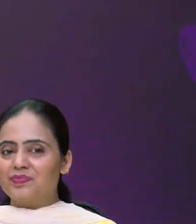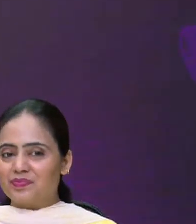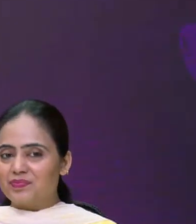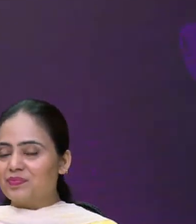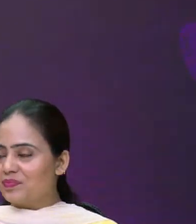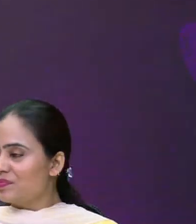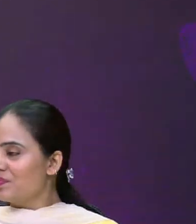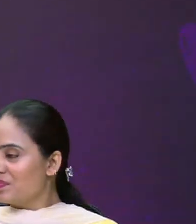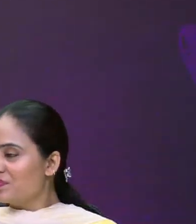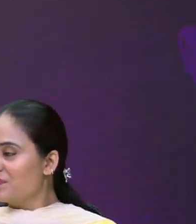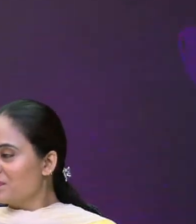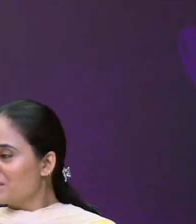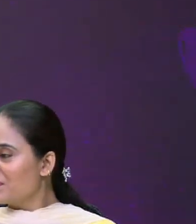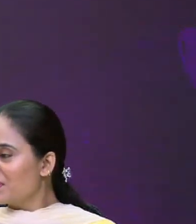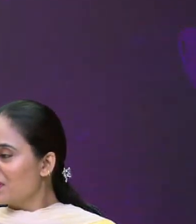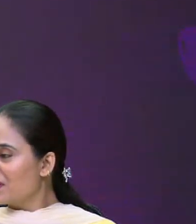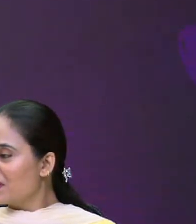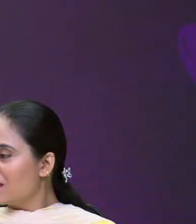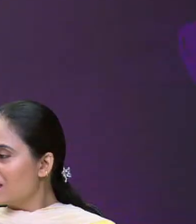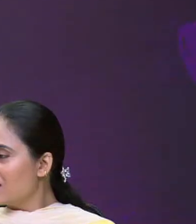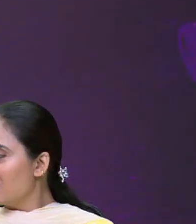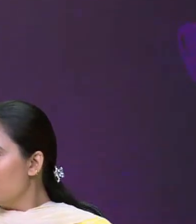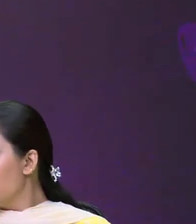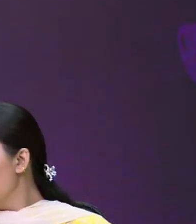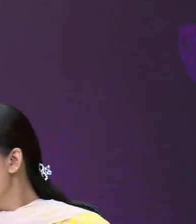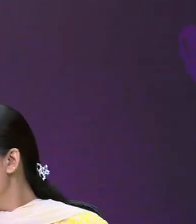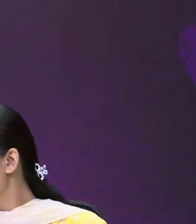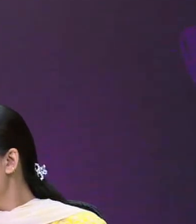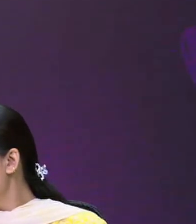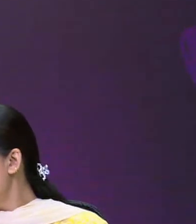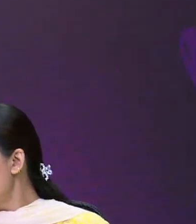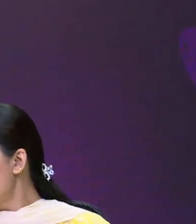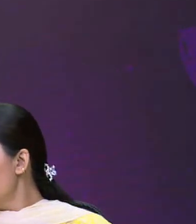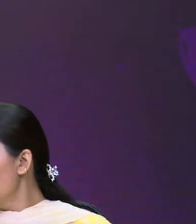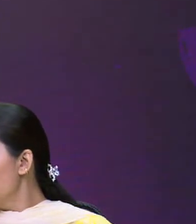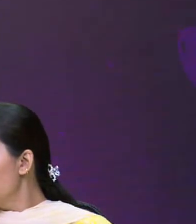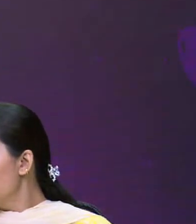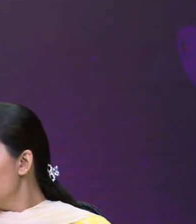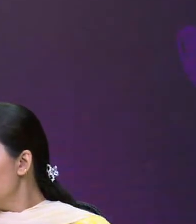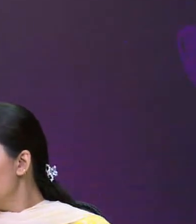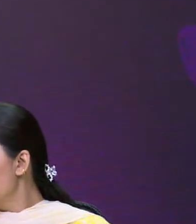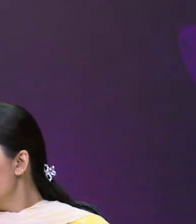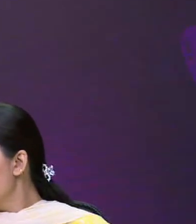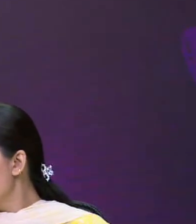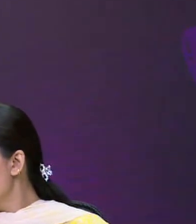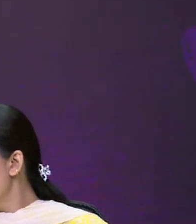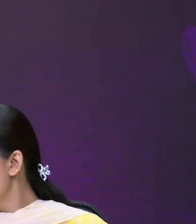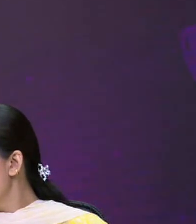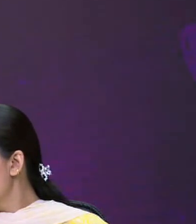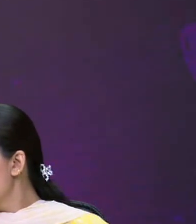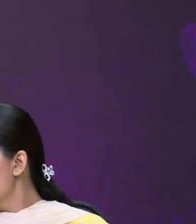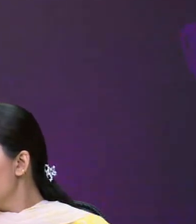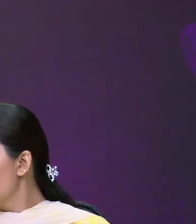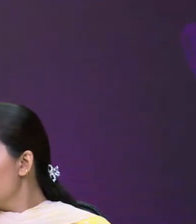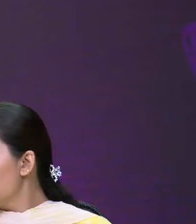and he is also a British artist and known for